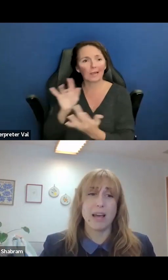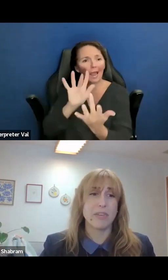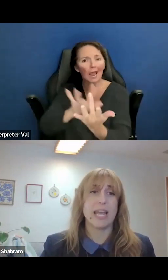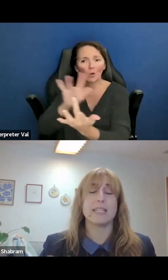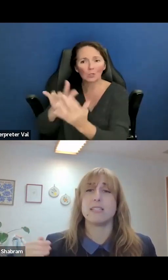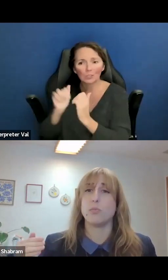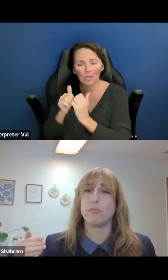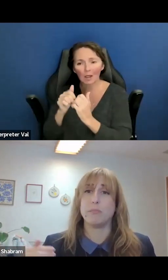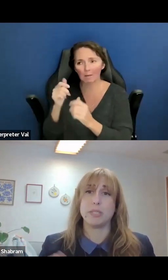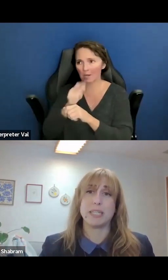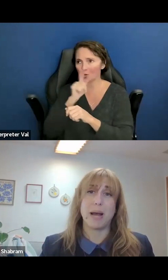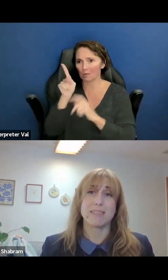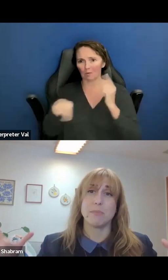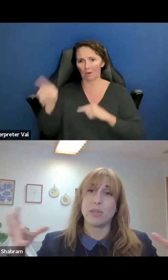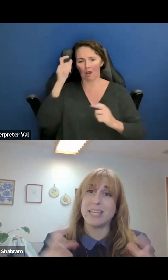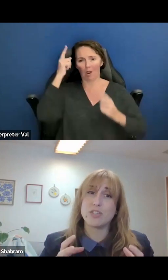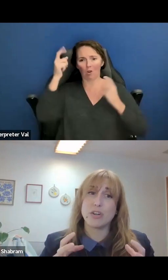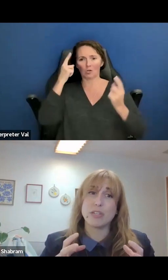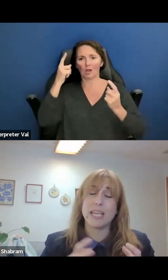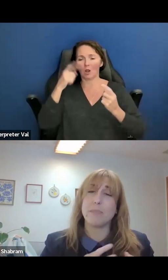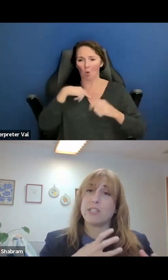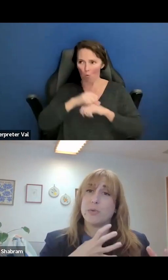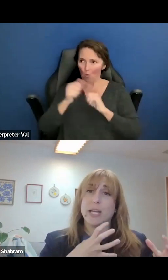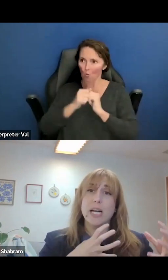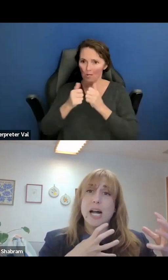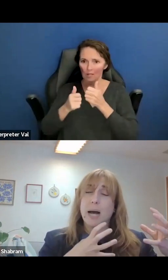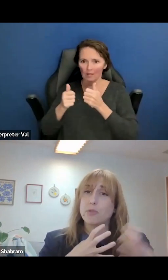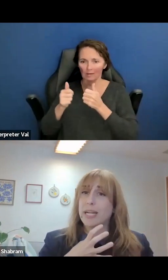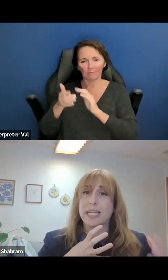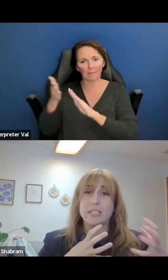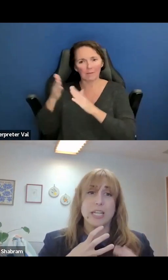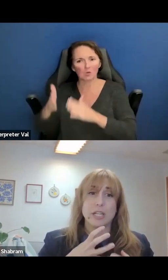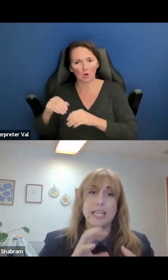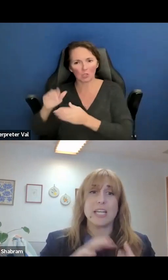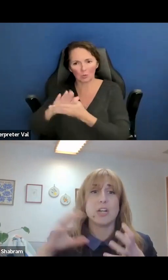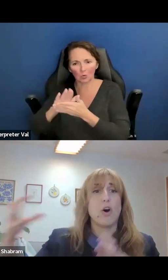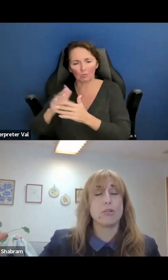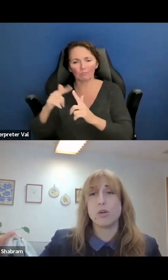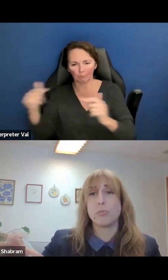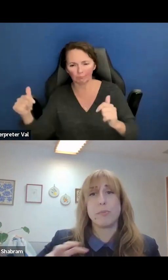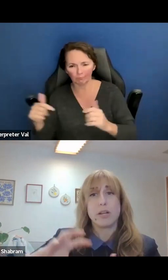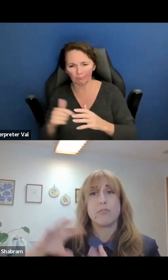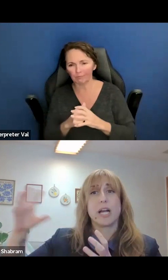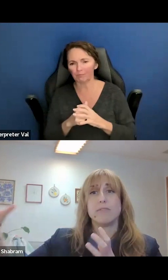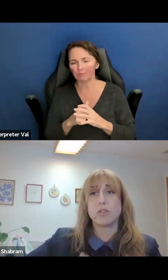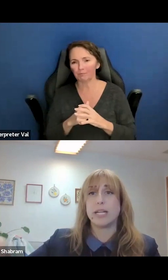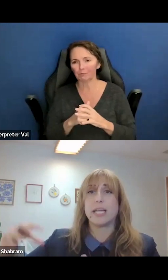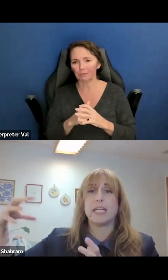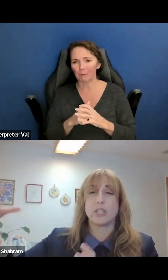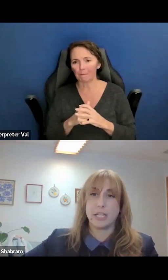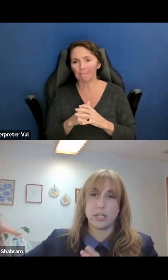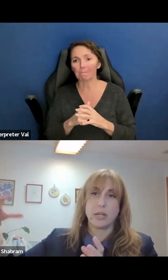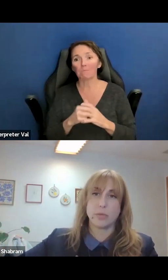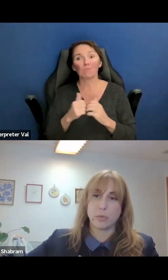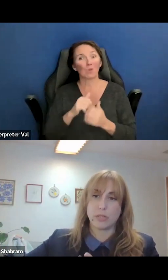hiring youth advocates. We've been building capacity both internally by doing training and education here, also preparing for the kind of training